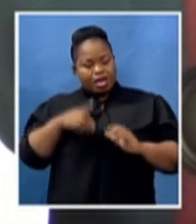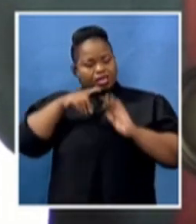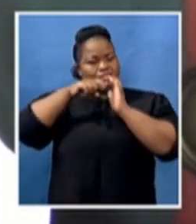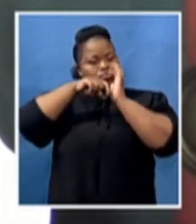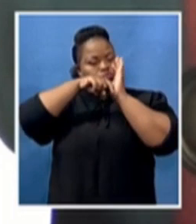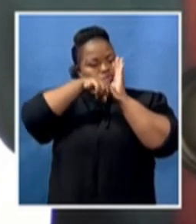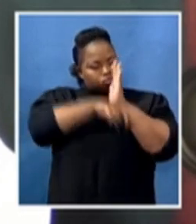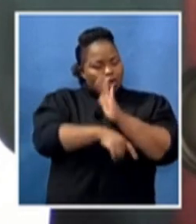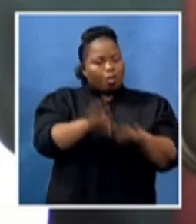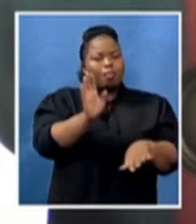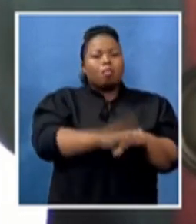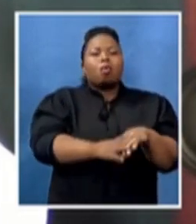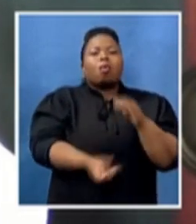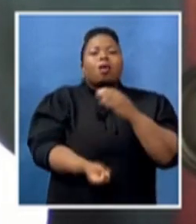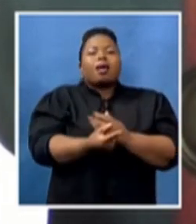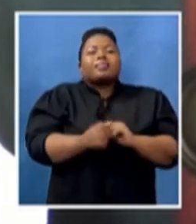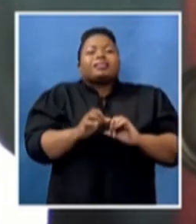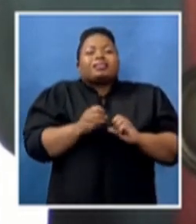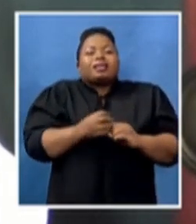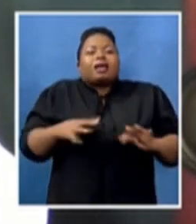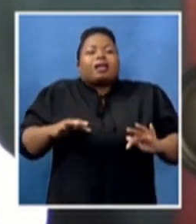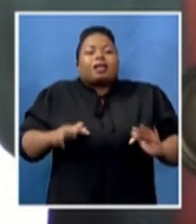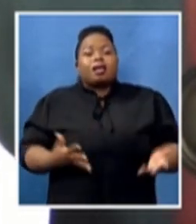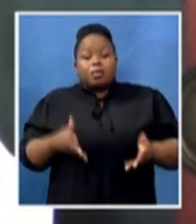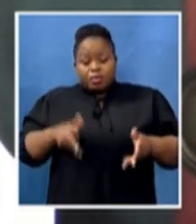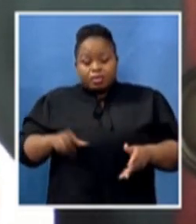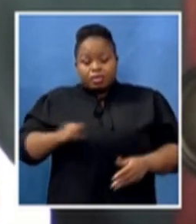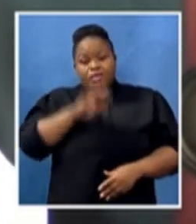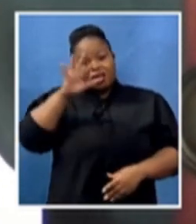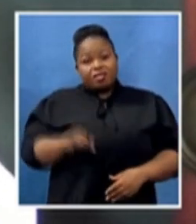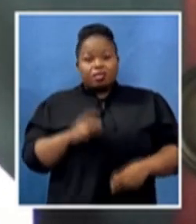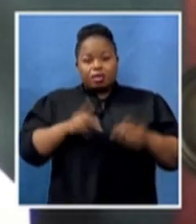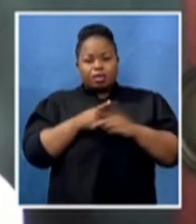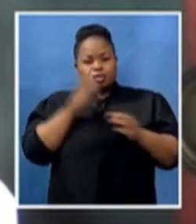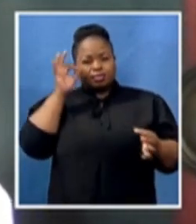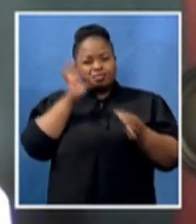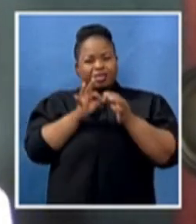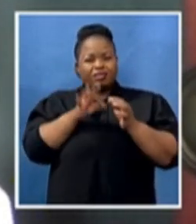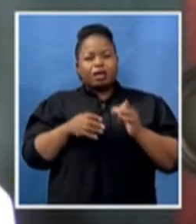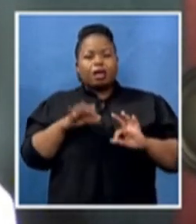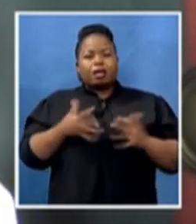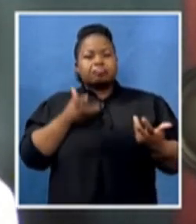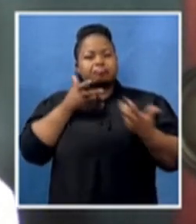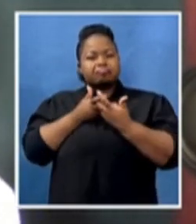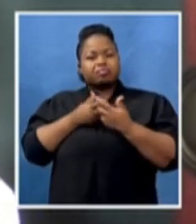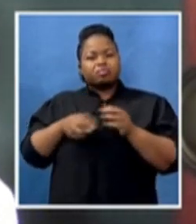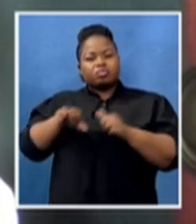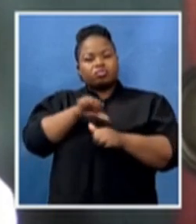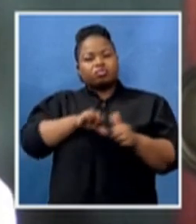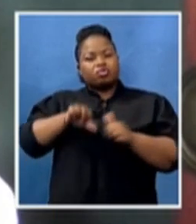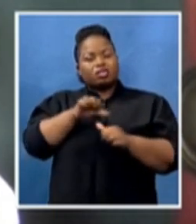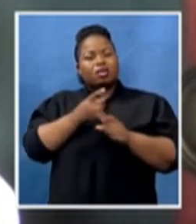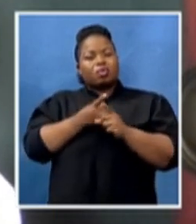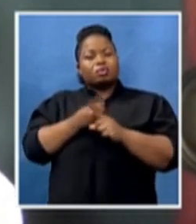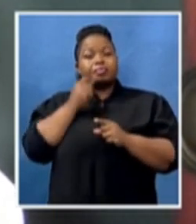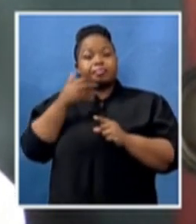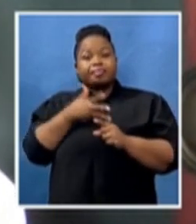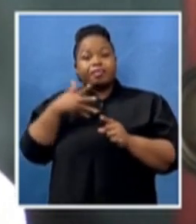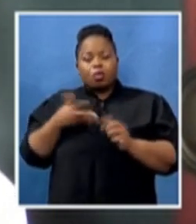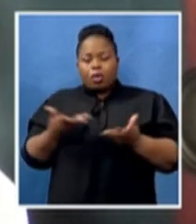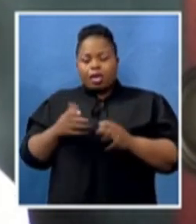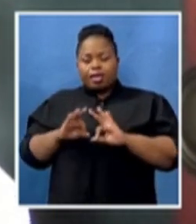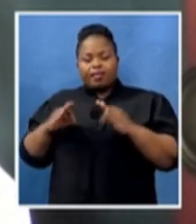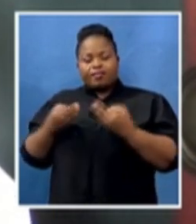very specific historical factors are associated with gender-based violence, particularly at the family level. They warrant scrutiny.